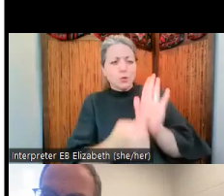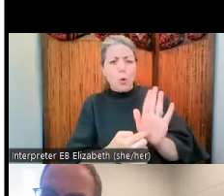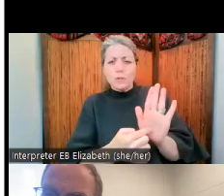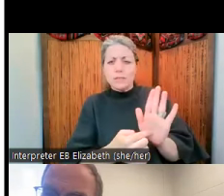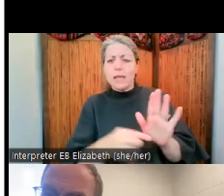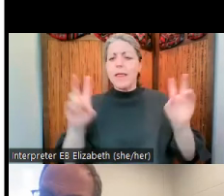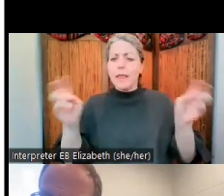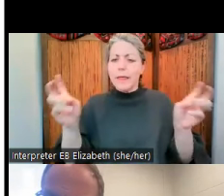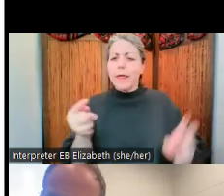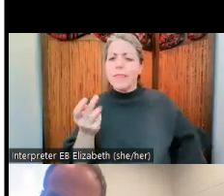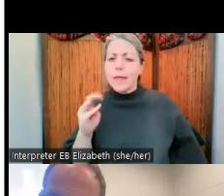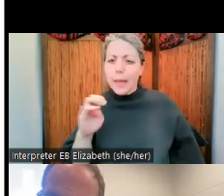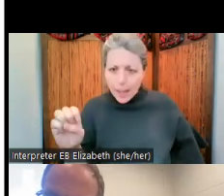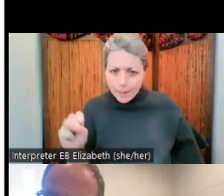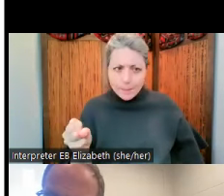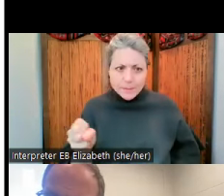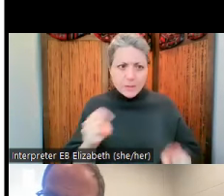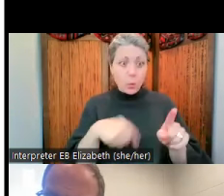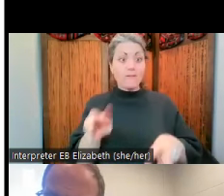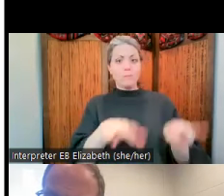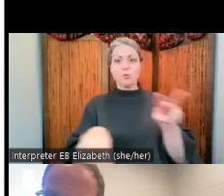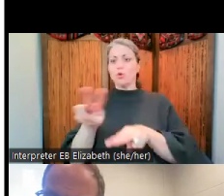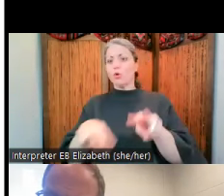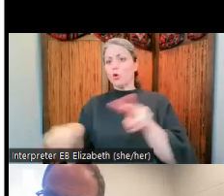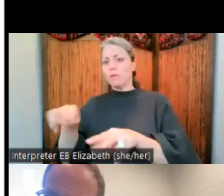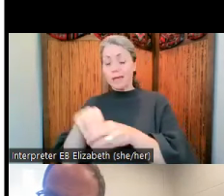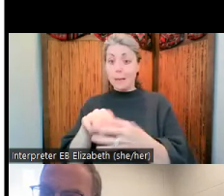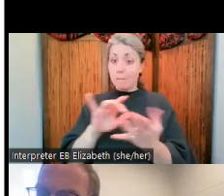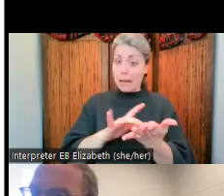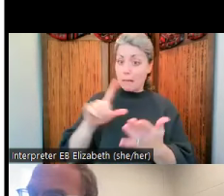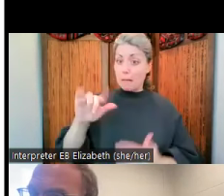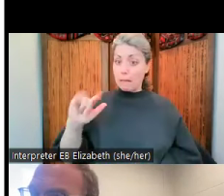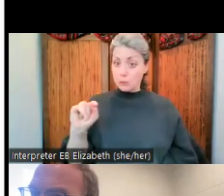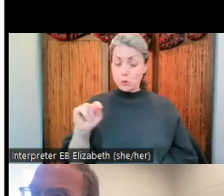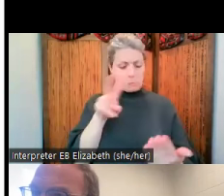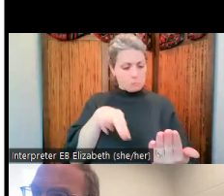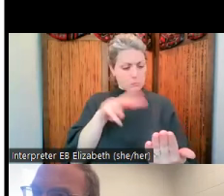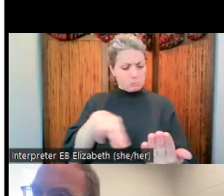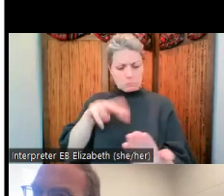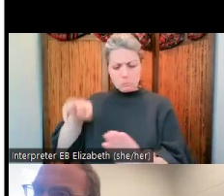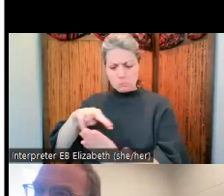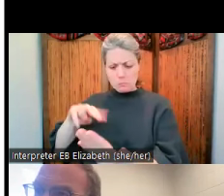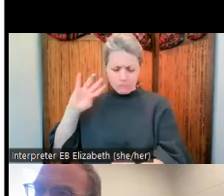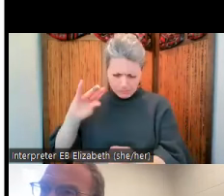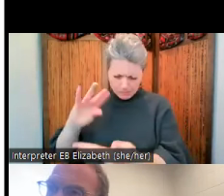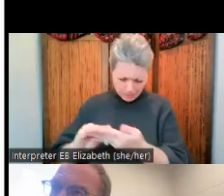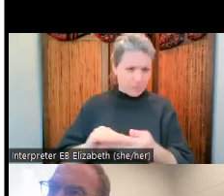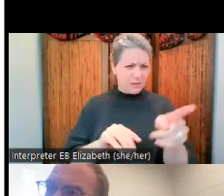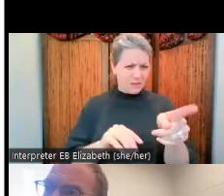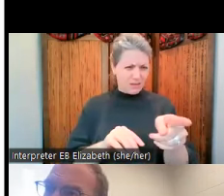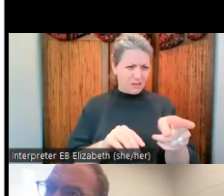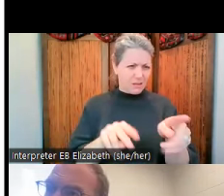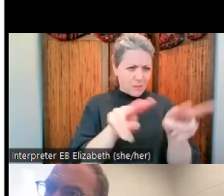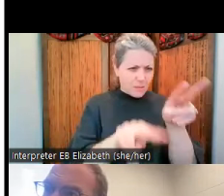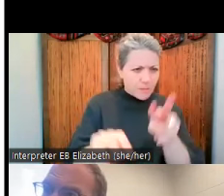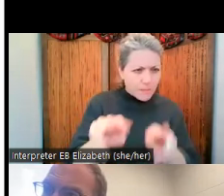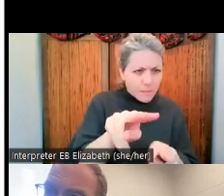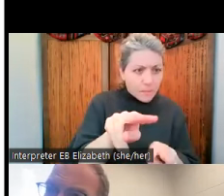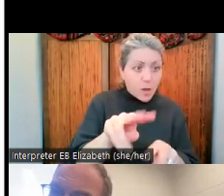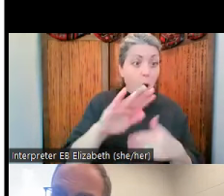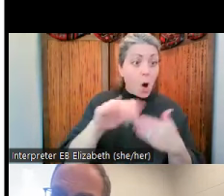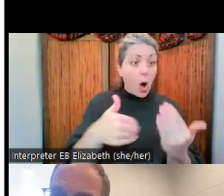medical literature, and among the social science literature as well, with all